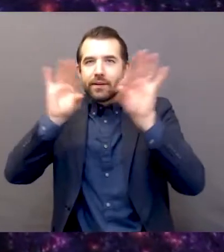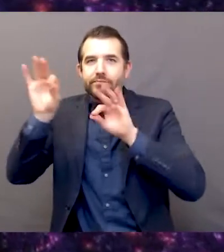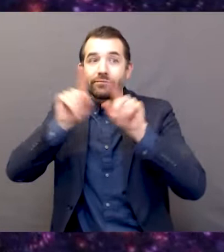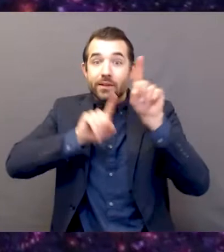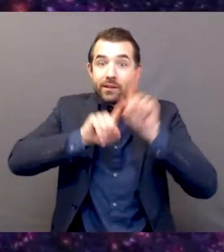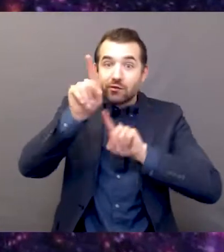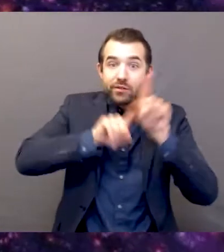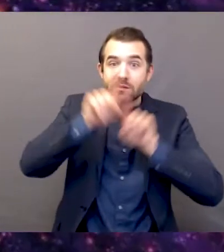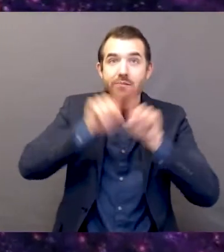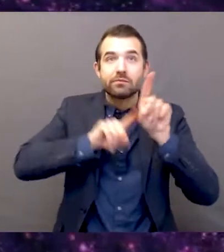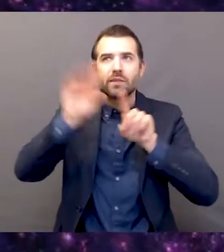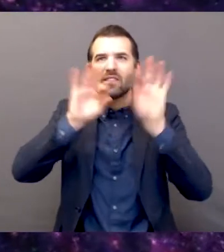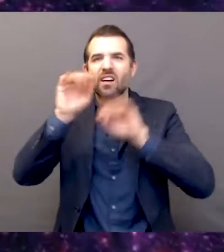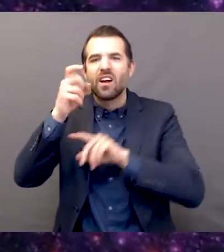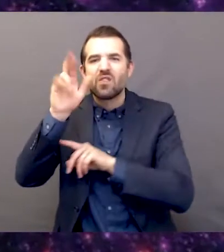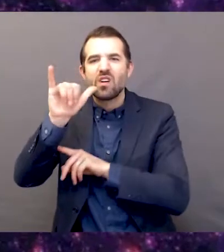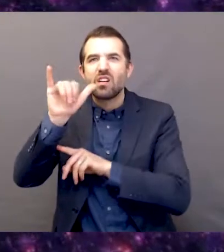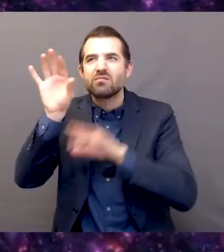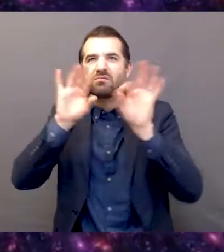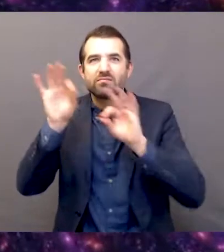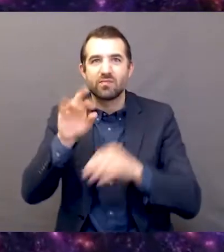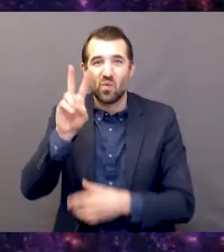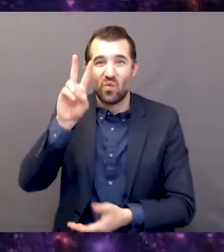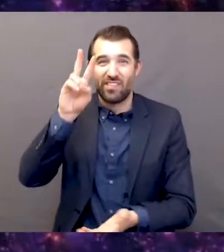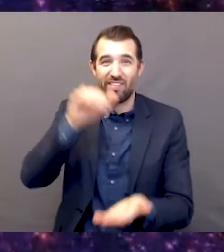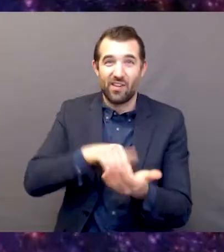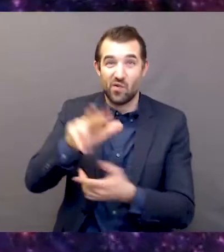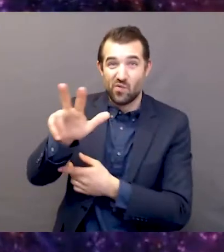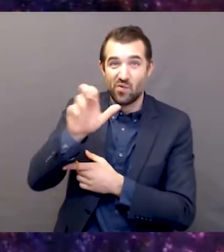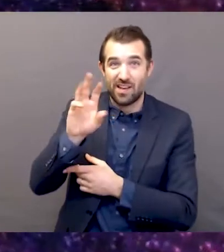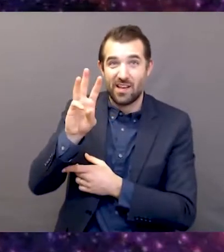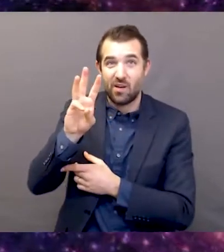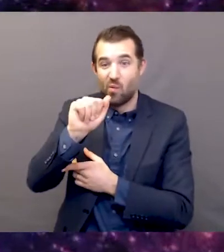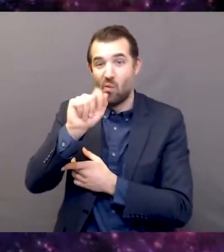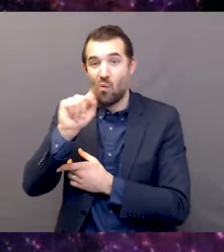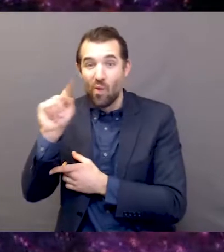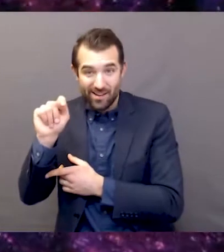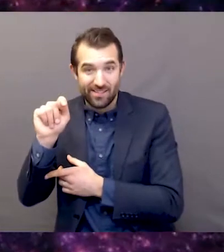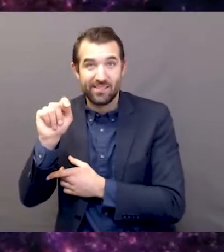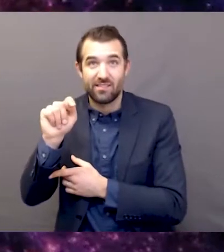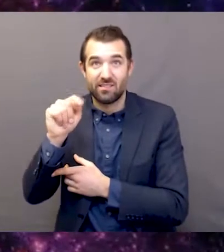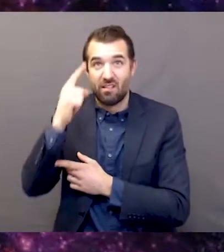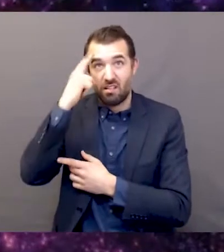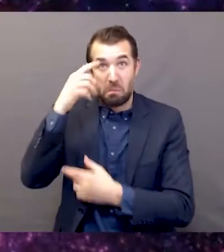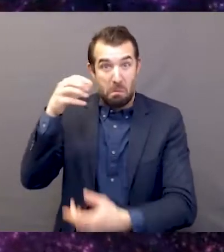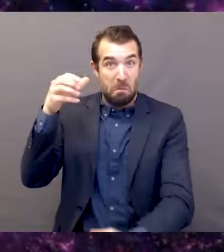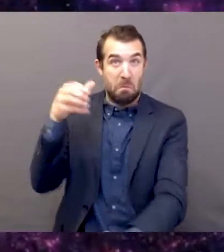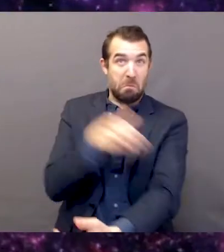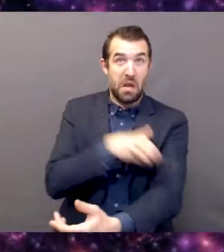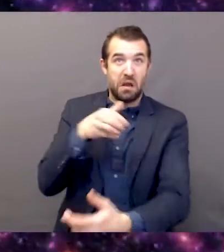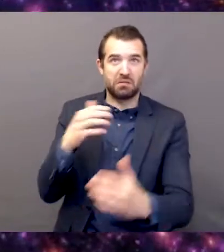mere 2,300 watts. While 2,300 watts might seem a lot of watts, it's the equivalent of 1 good hairdryer.